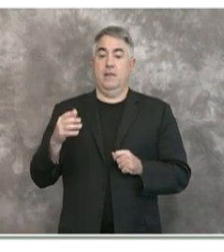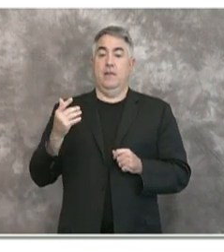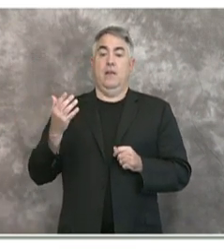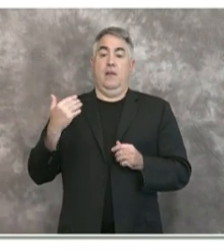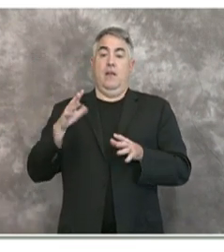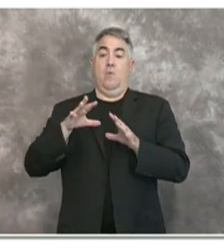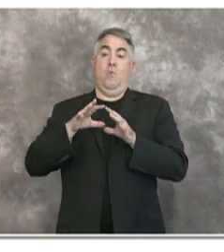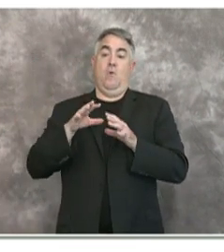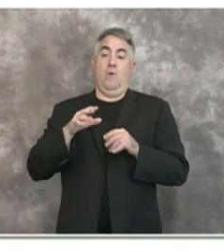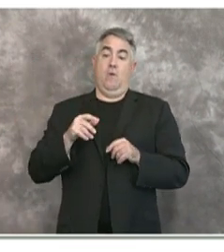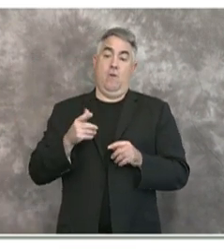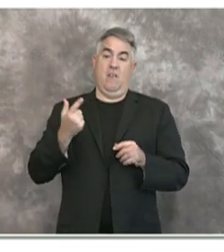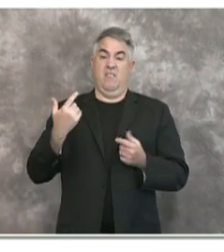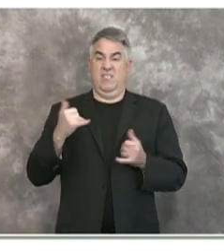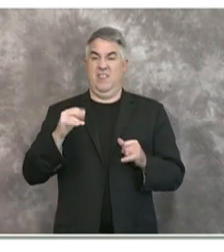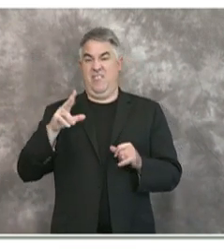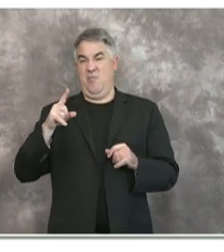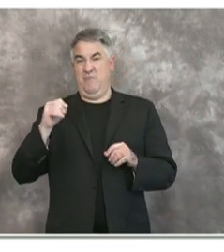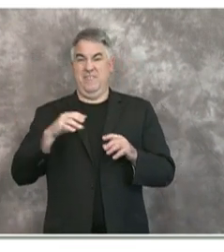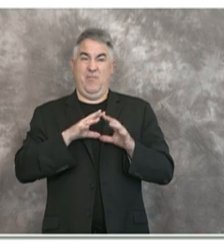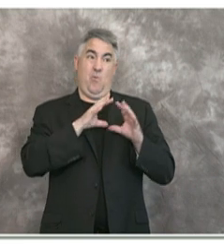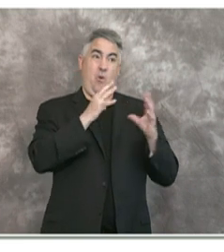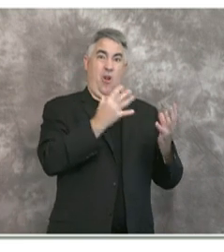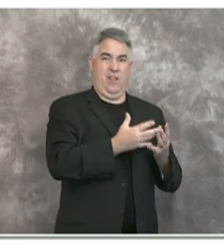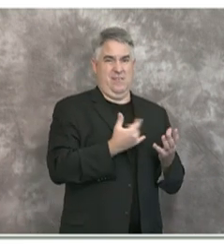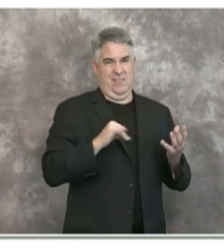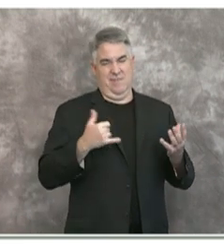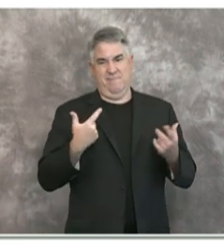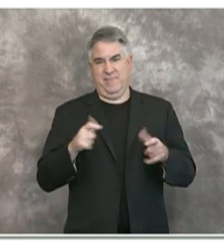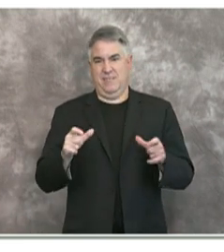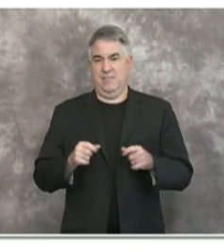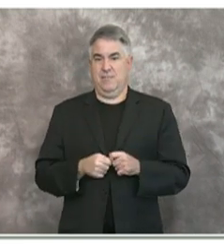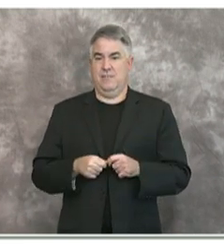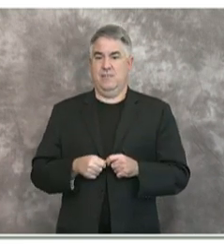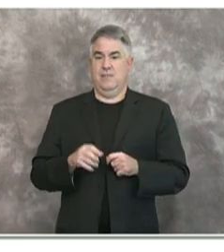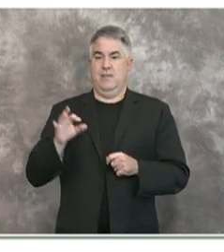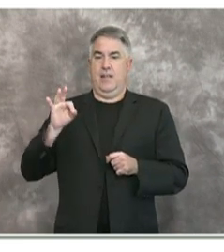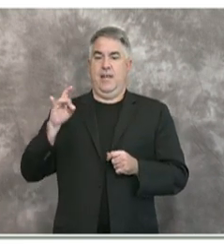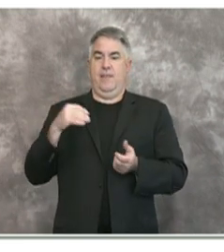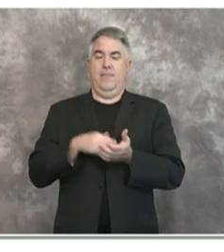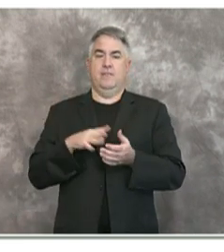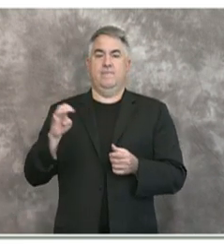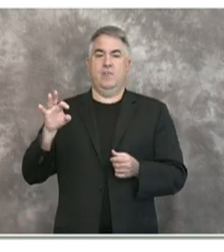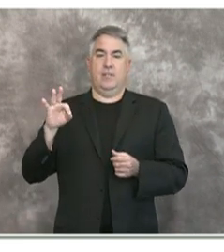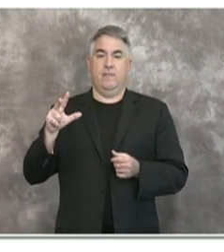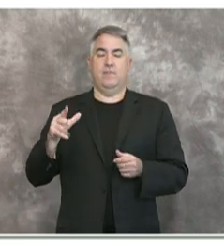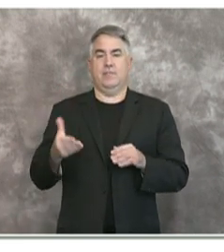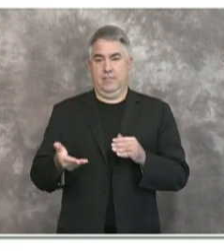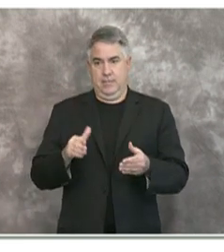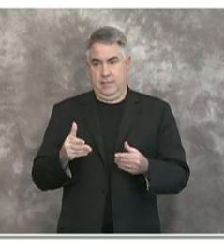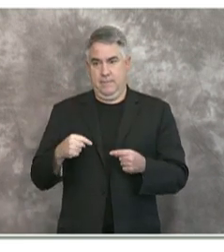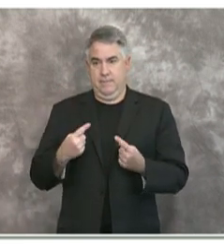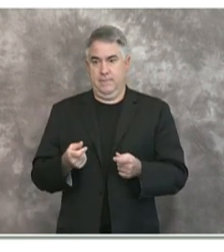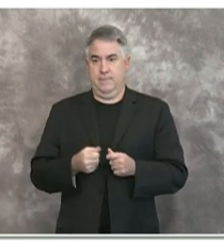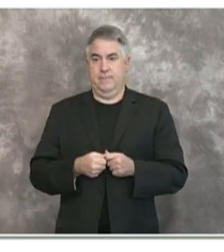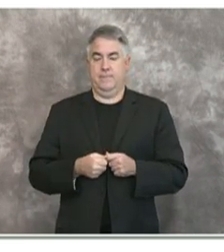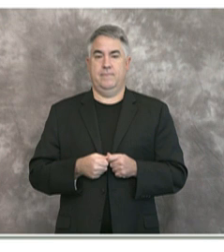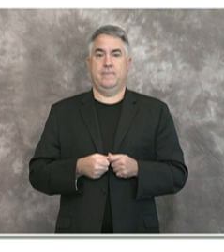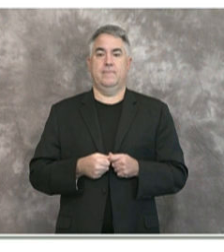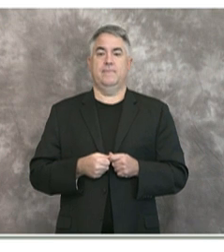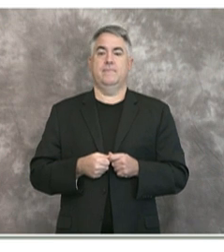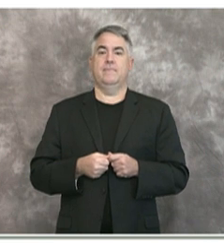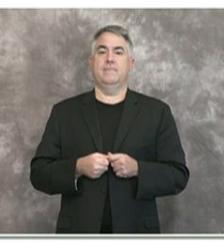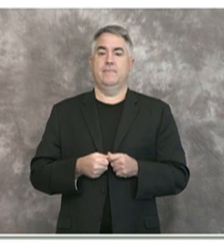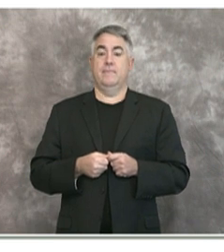global number and includes almost 98,500 deaths. Statewide, California is